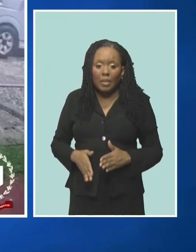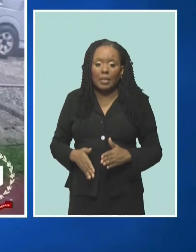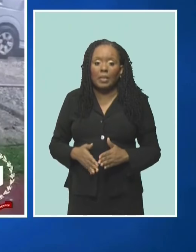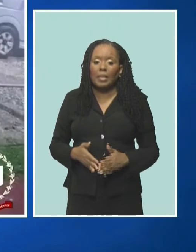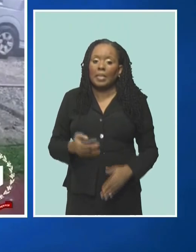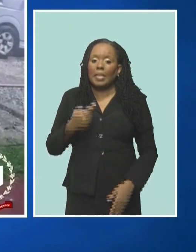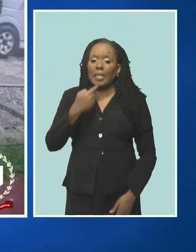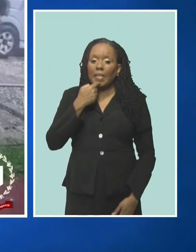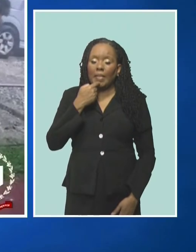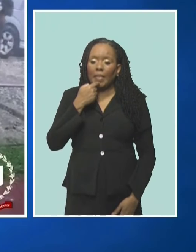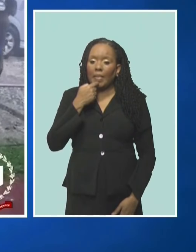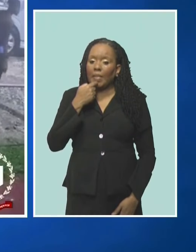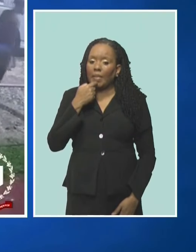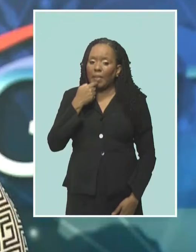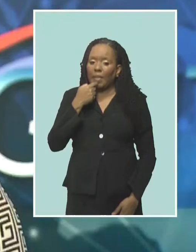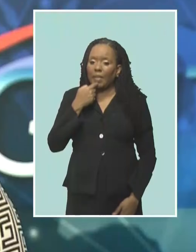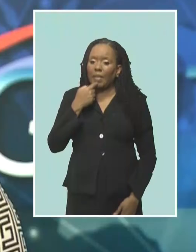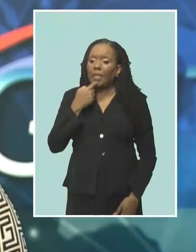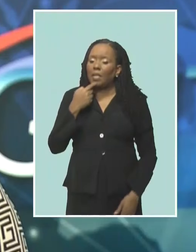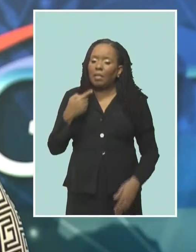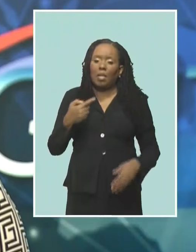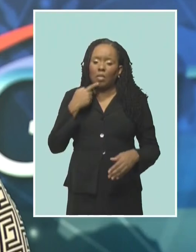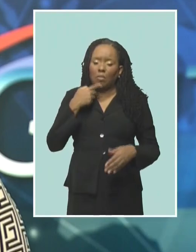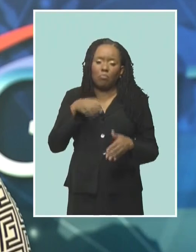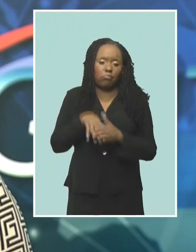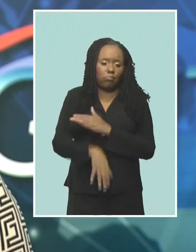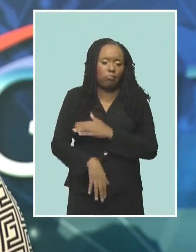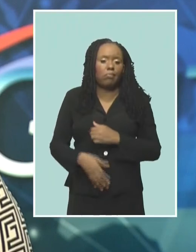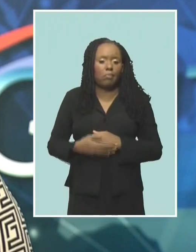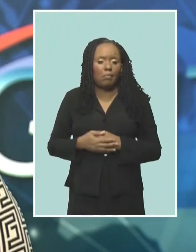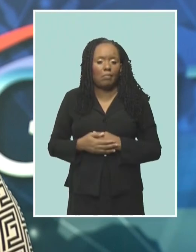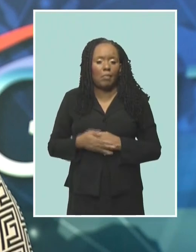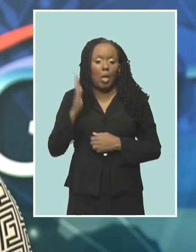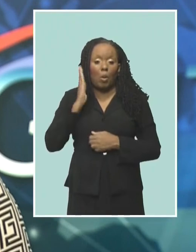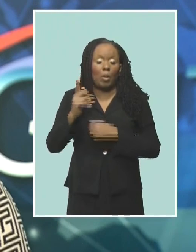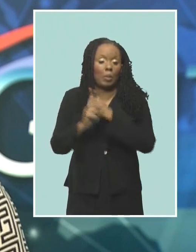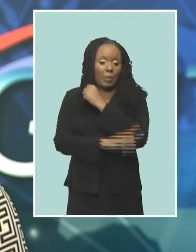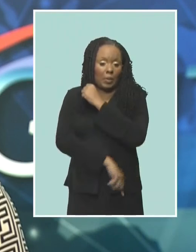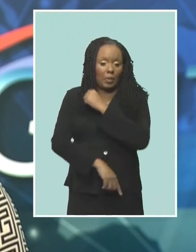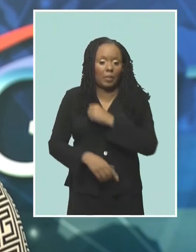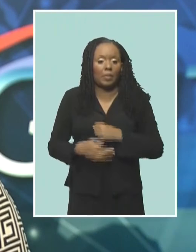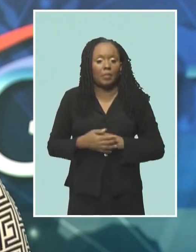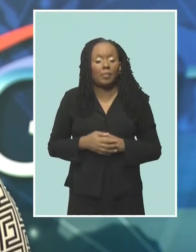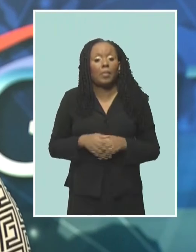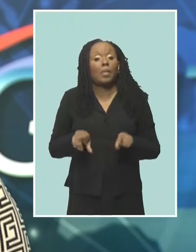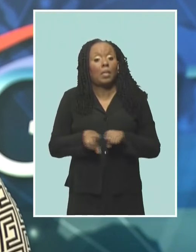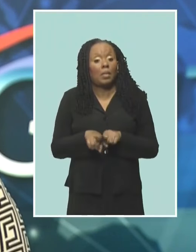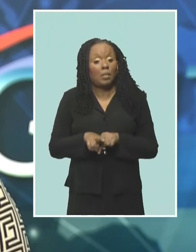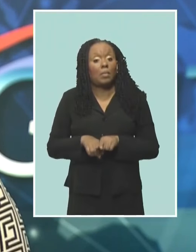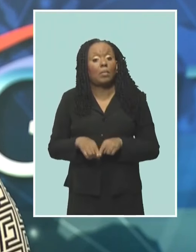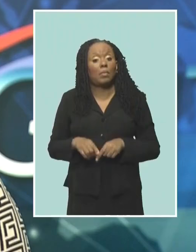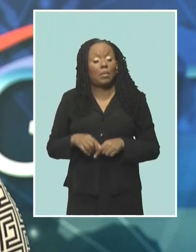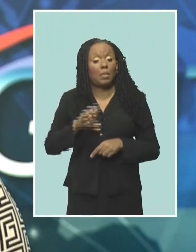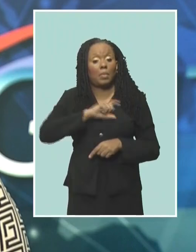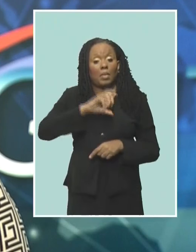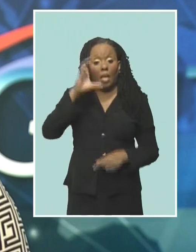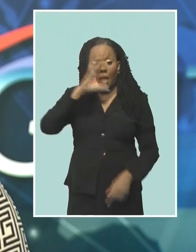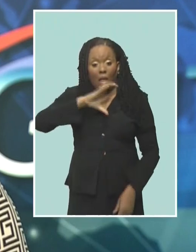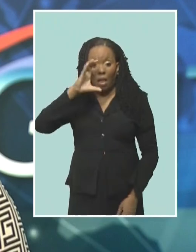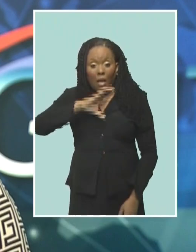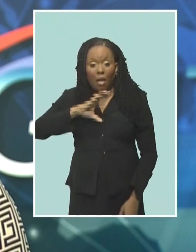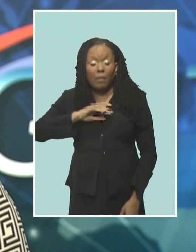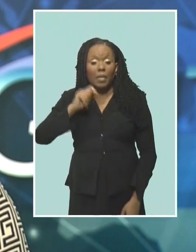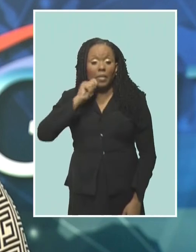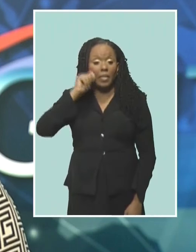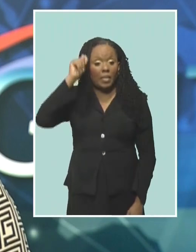or assist wanted persons. And the police are also asking the public to help them locate